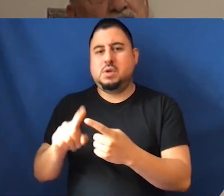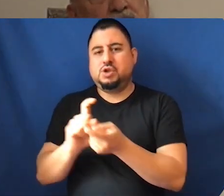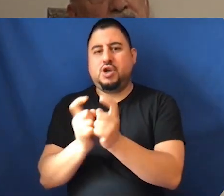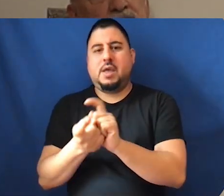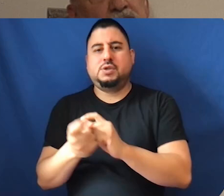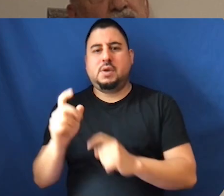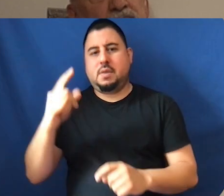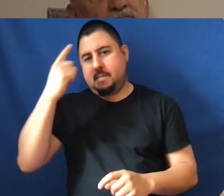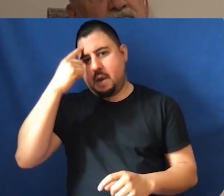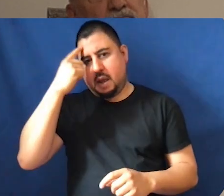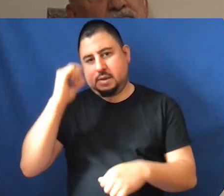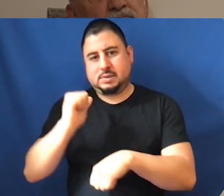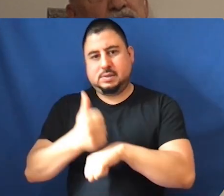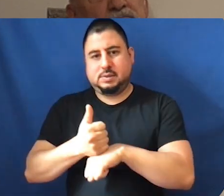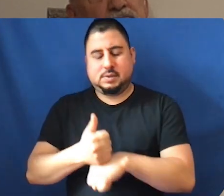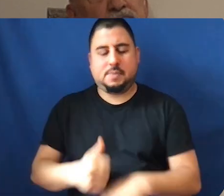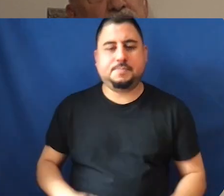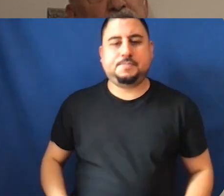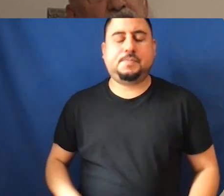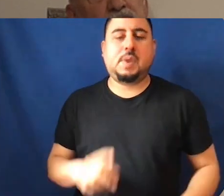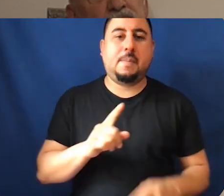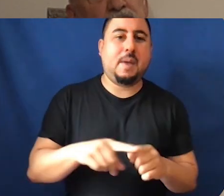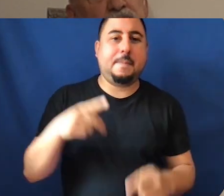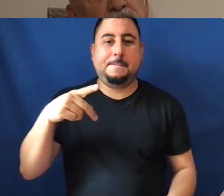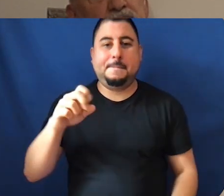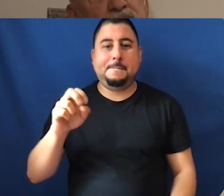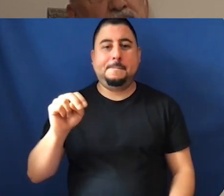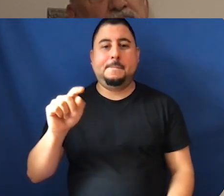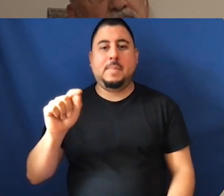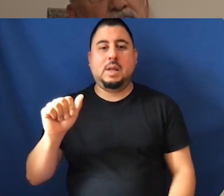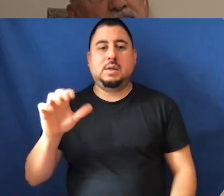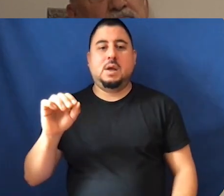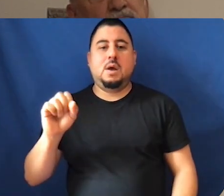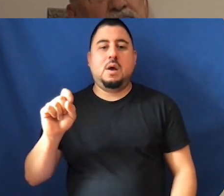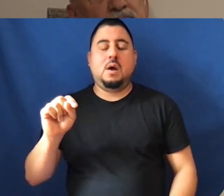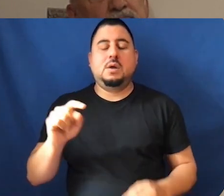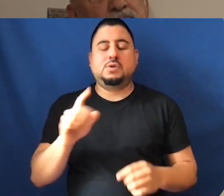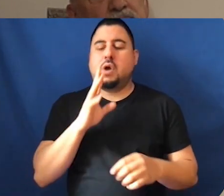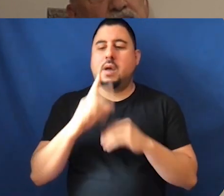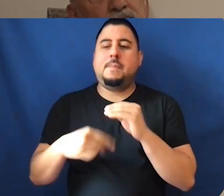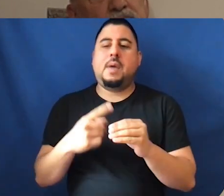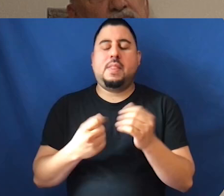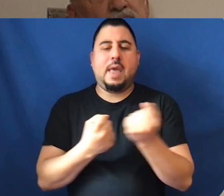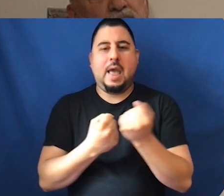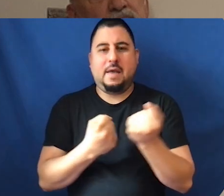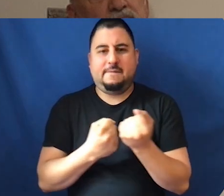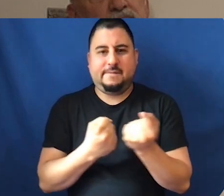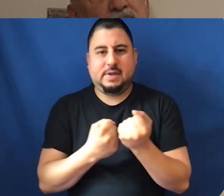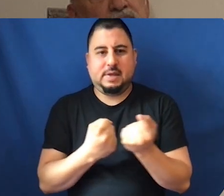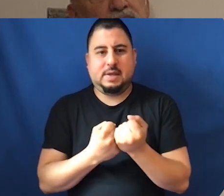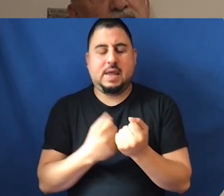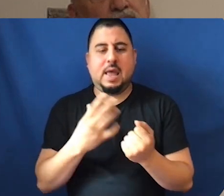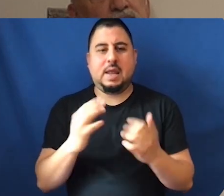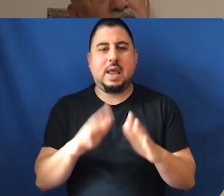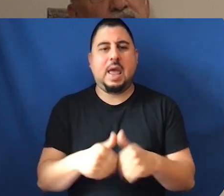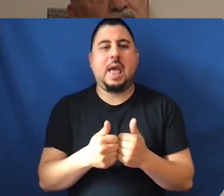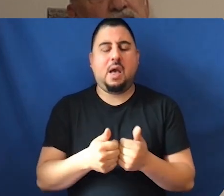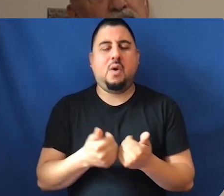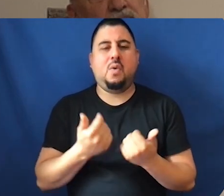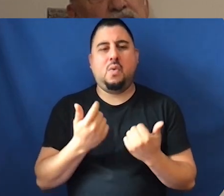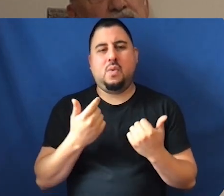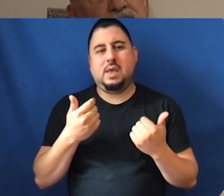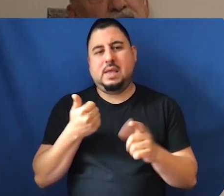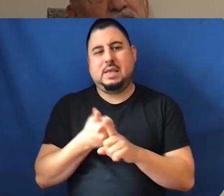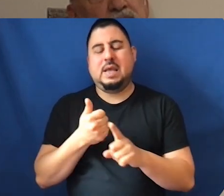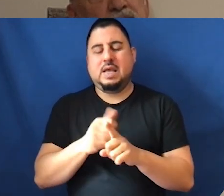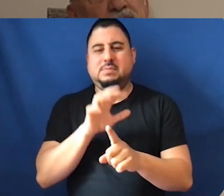mindset. But Pentecost, I think, is one of those ones when he talks about the advocate, you know, and the way he's